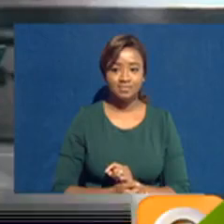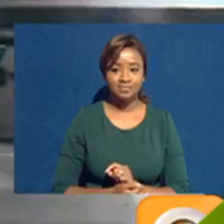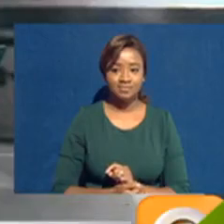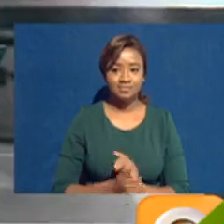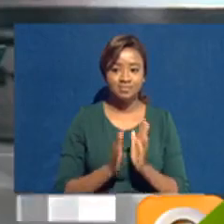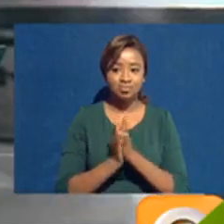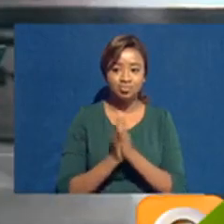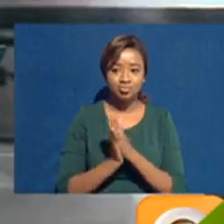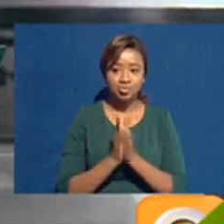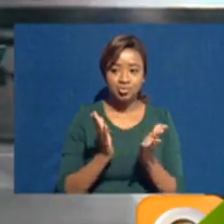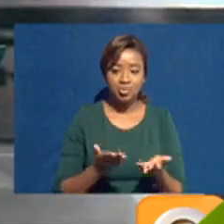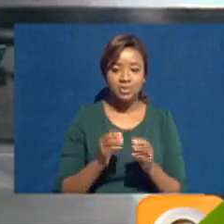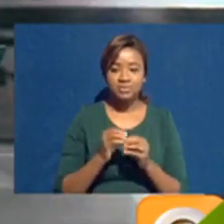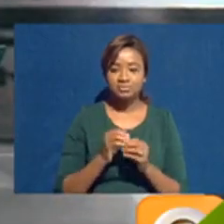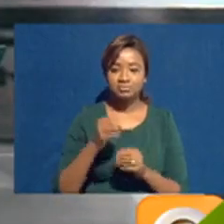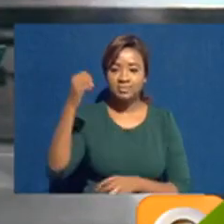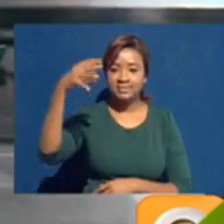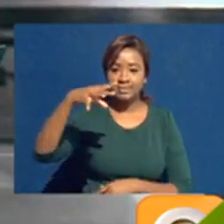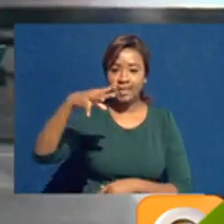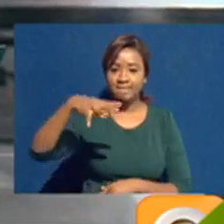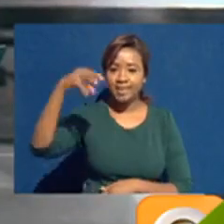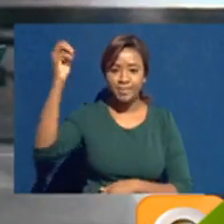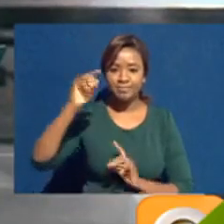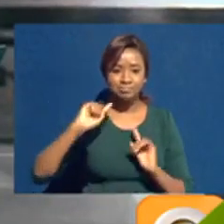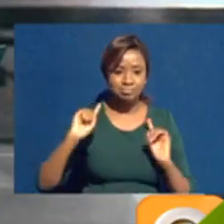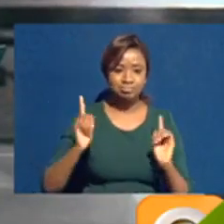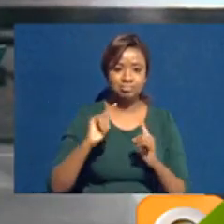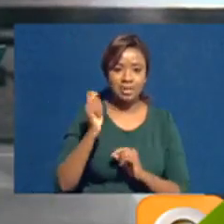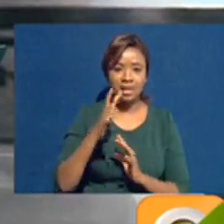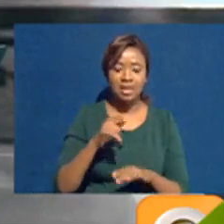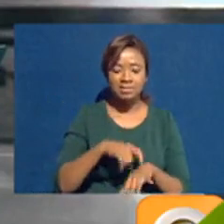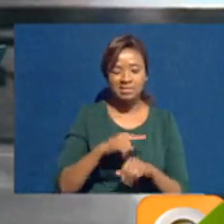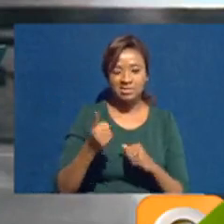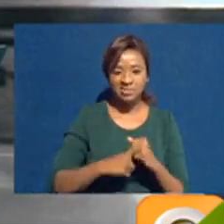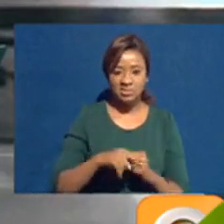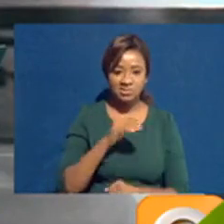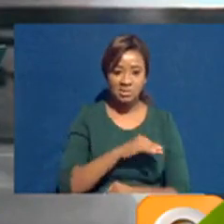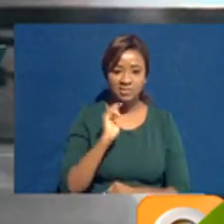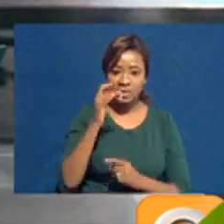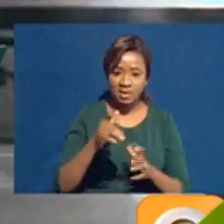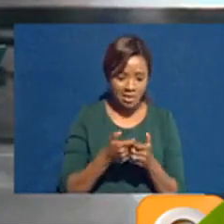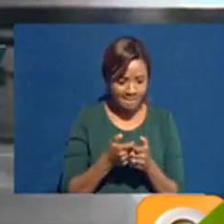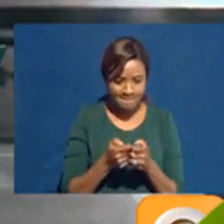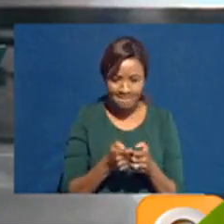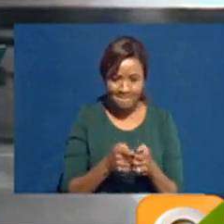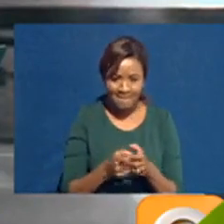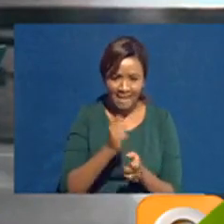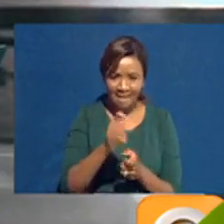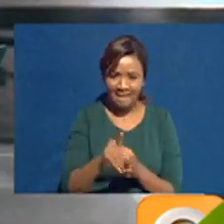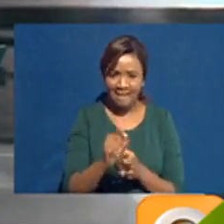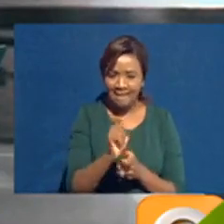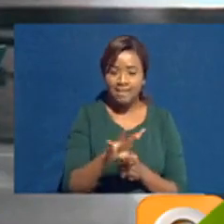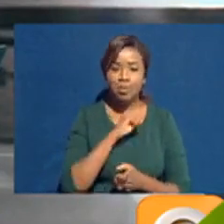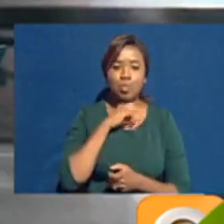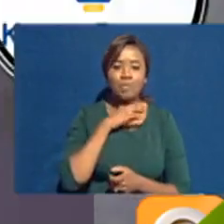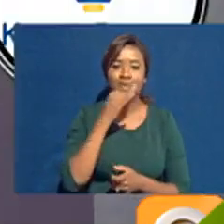Tonight, we begin with the nationwide power outage. Around 6 p.m. this evening, Kenyans took to social media lamenting the